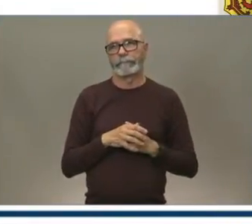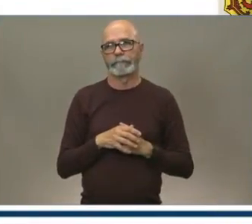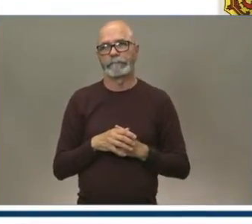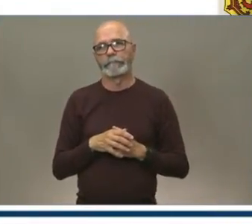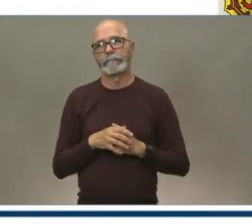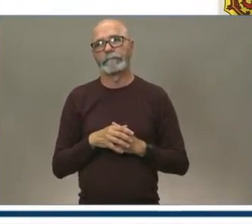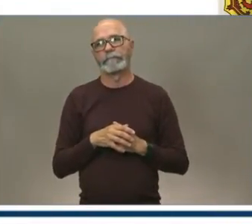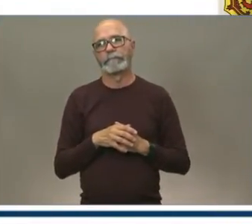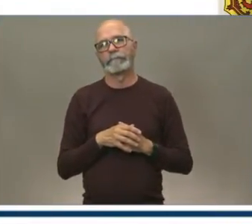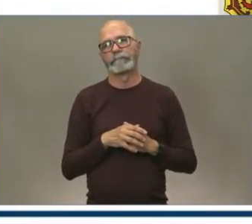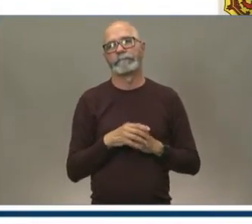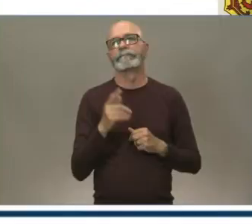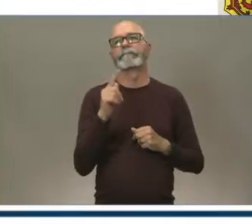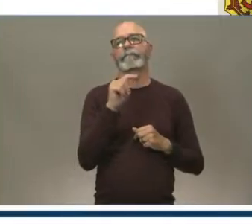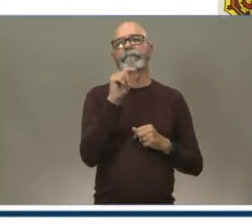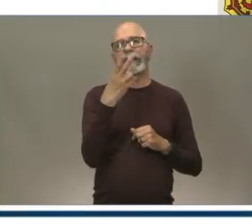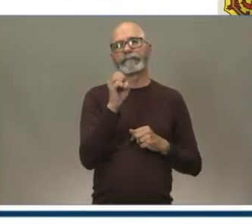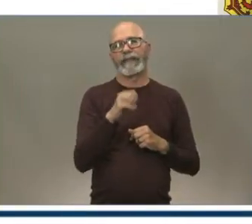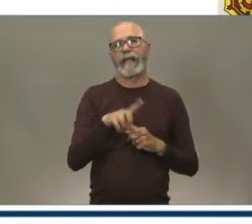Laker.